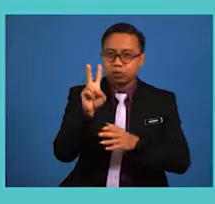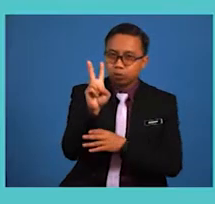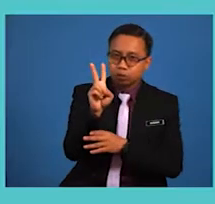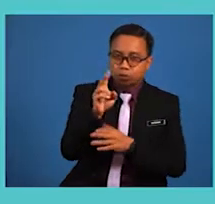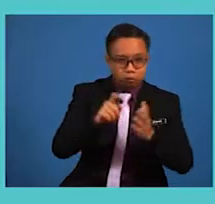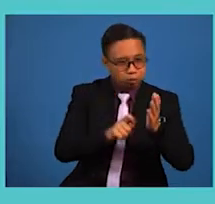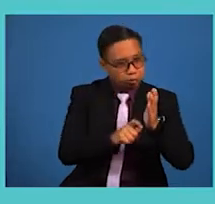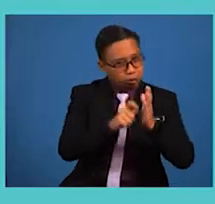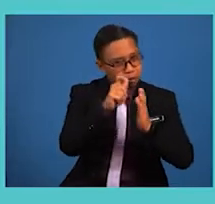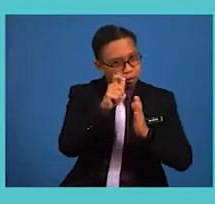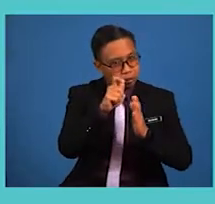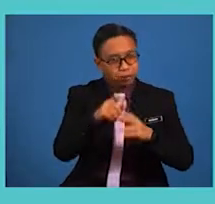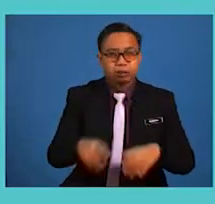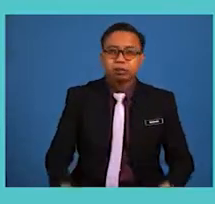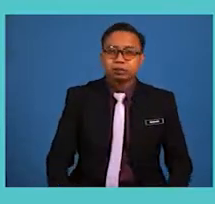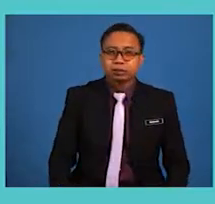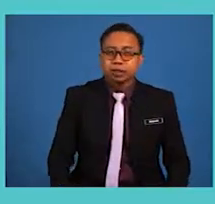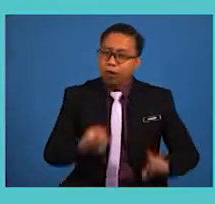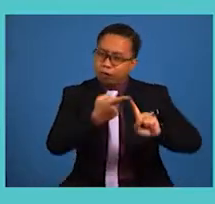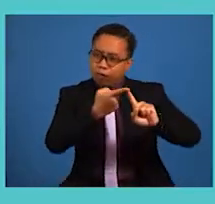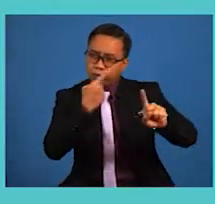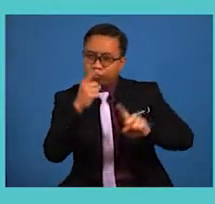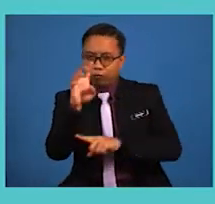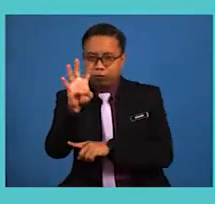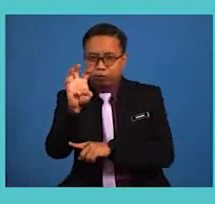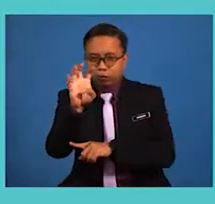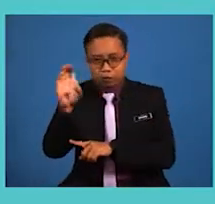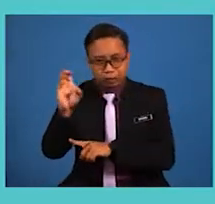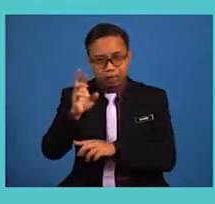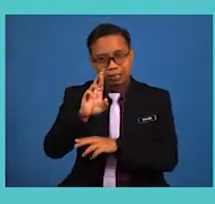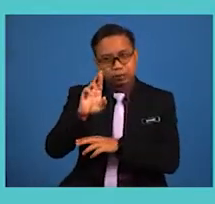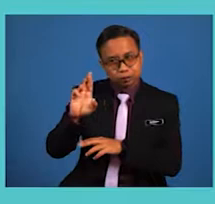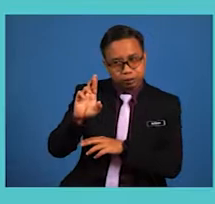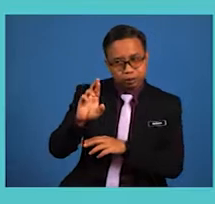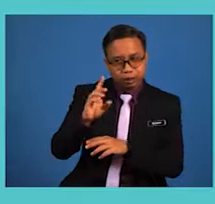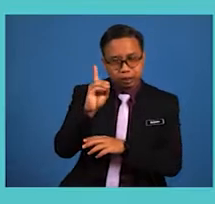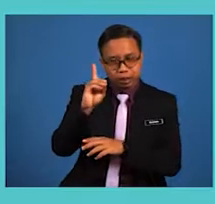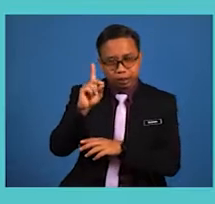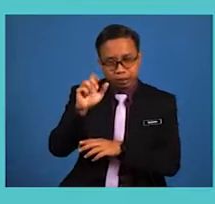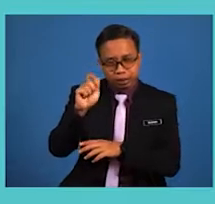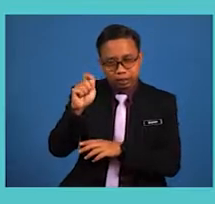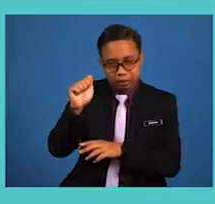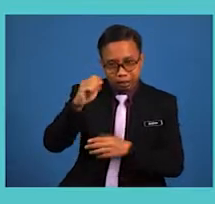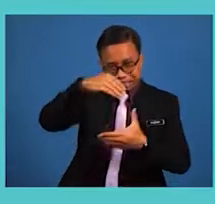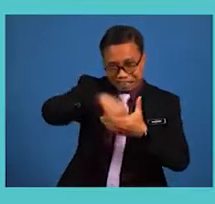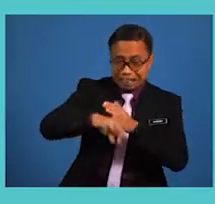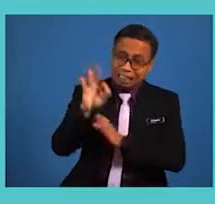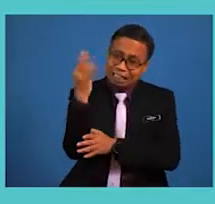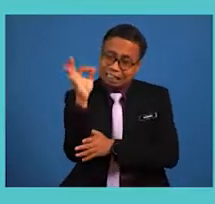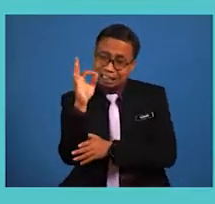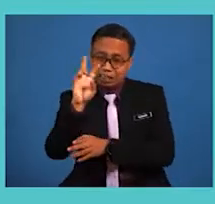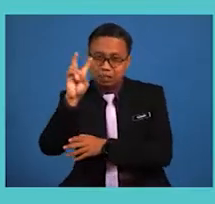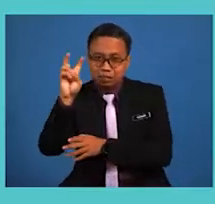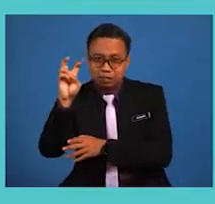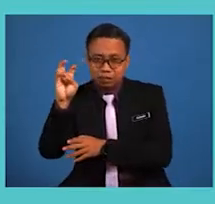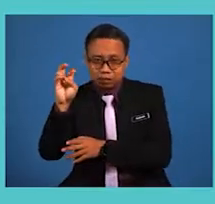Increased, this is the trend word, from 40,000, this is data, in 1970, this